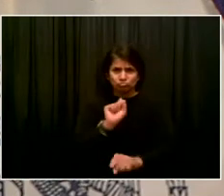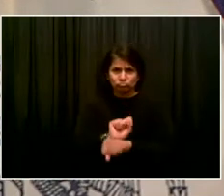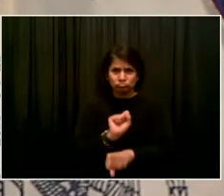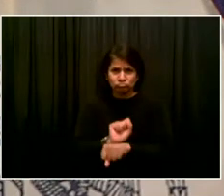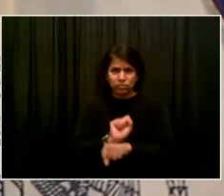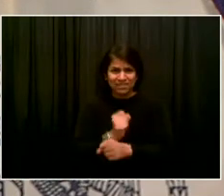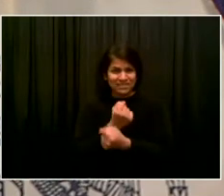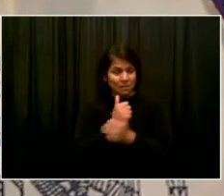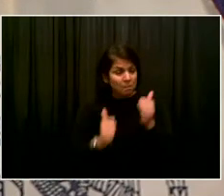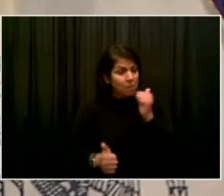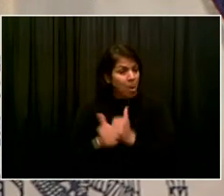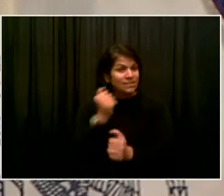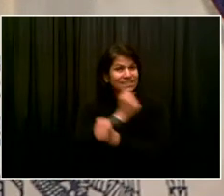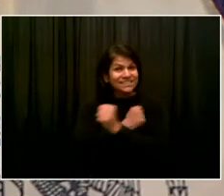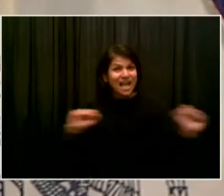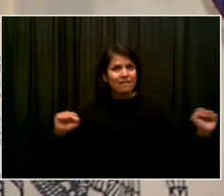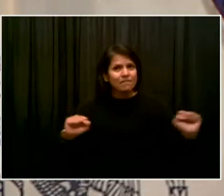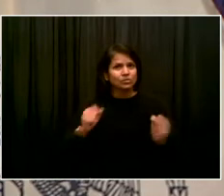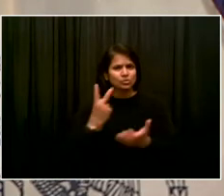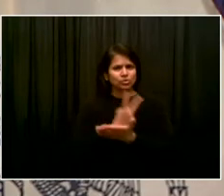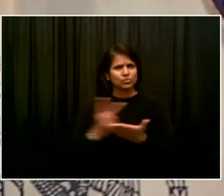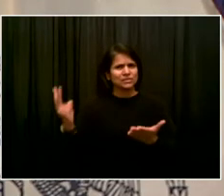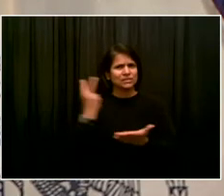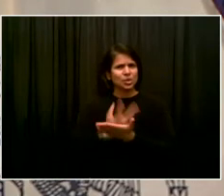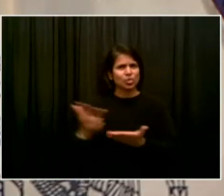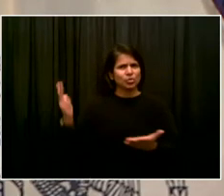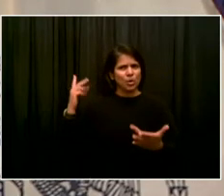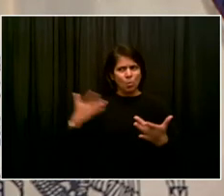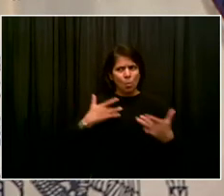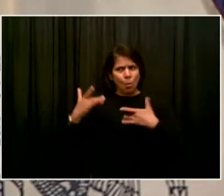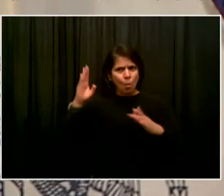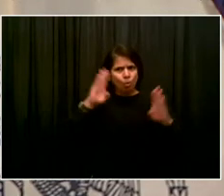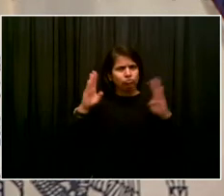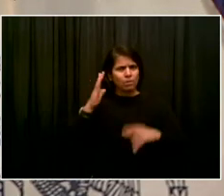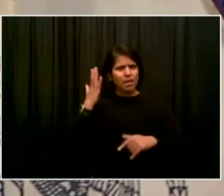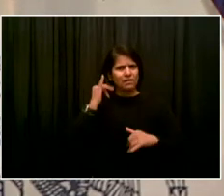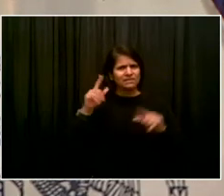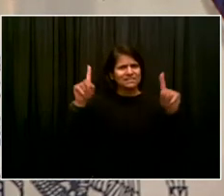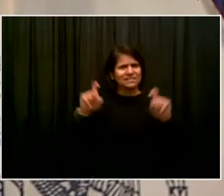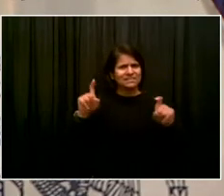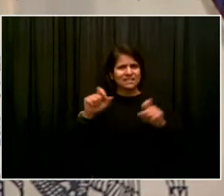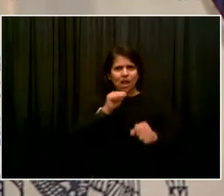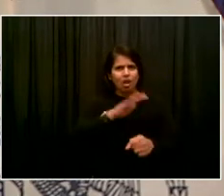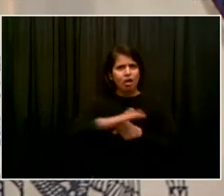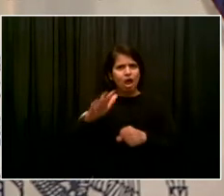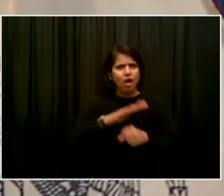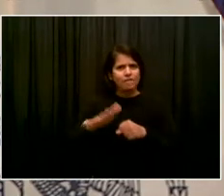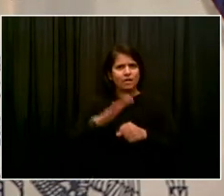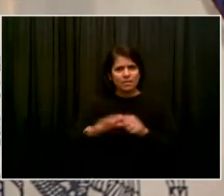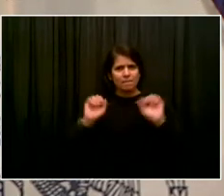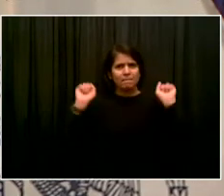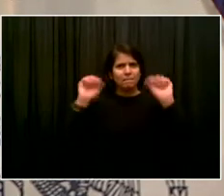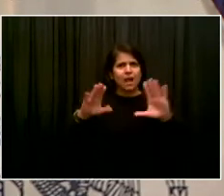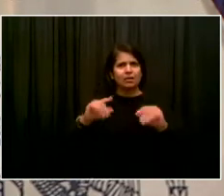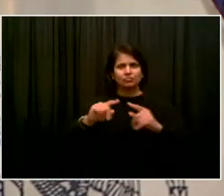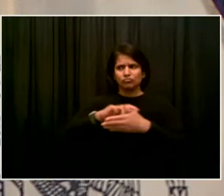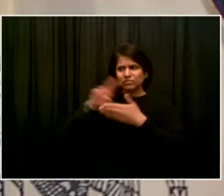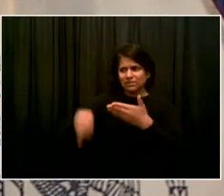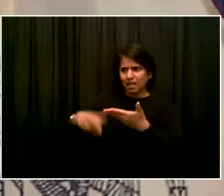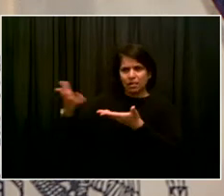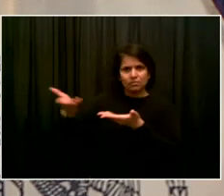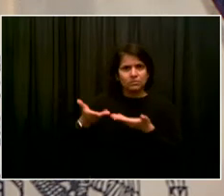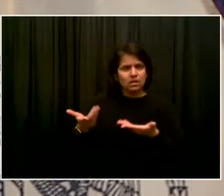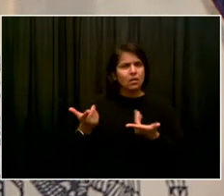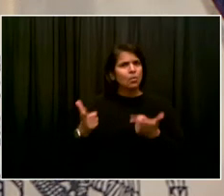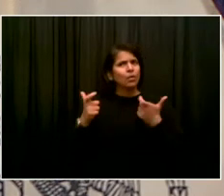concern about tests not coming back in an expedient manner, and also that there were dozens and dozens of schools that had